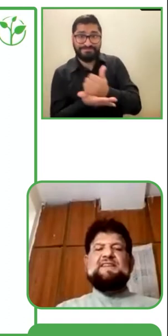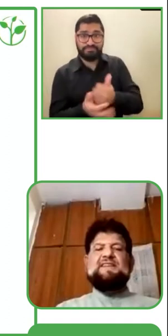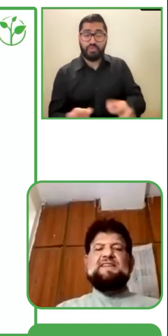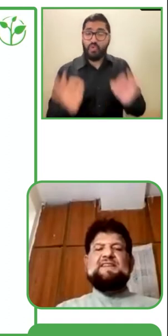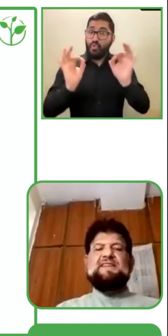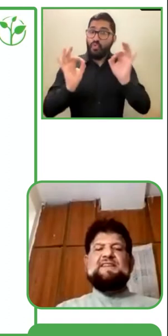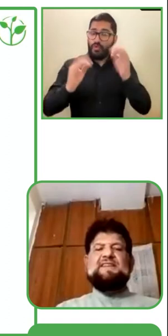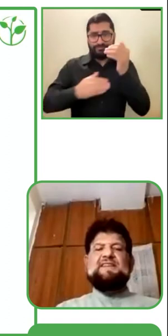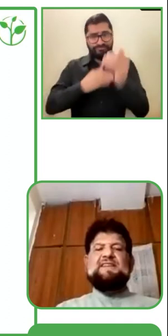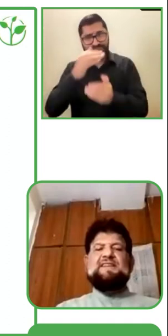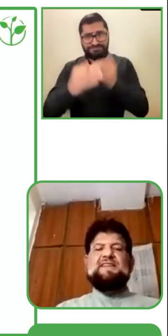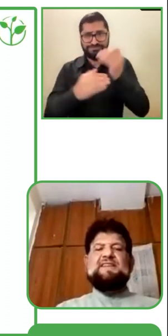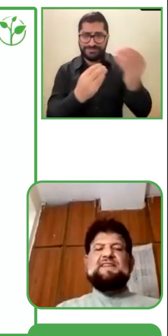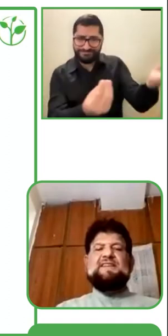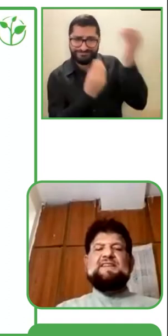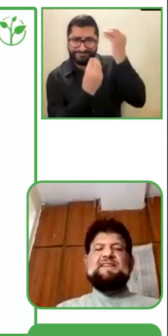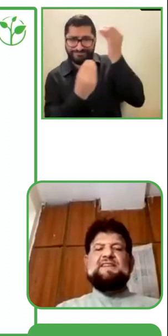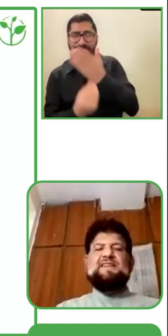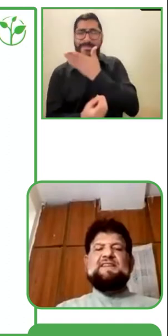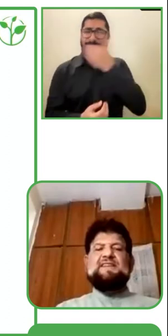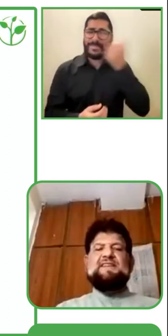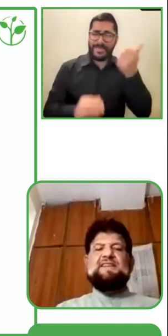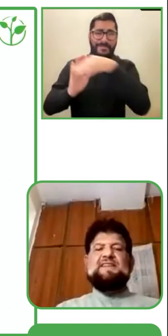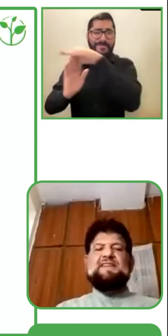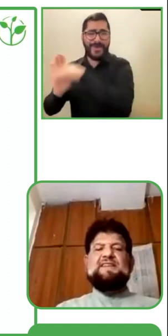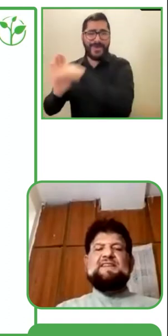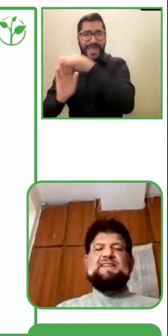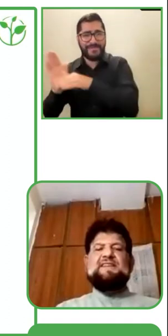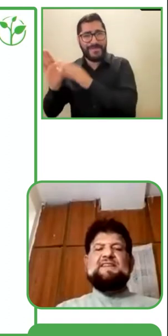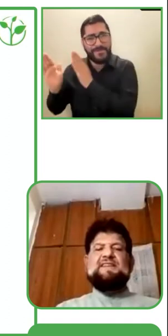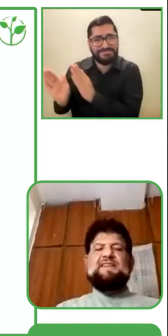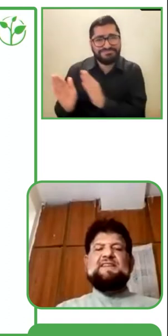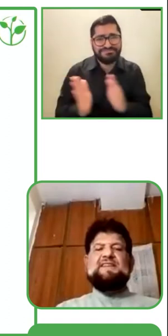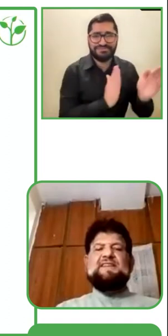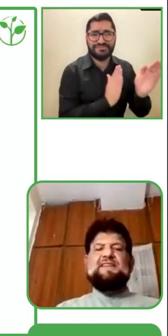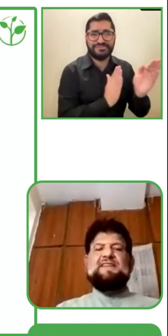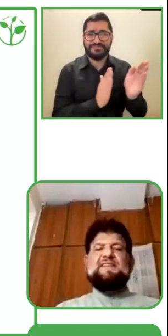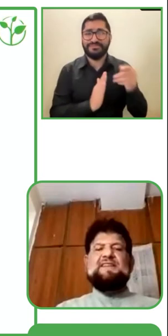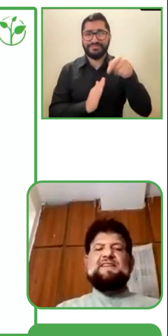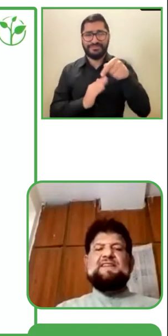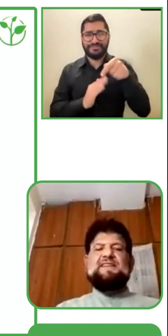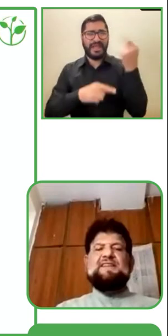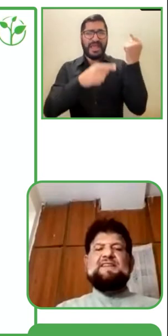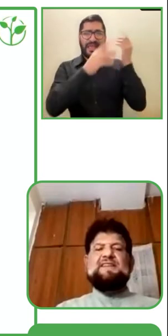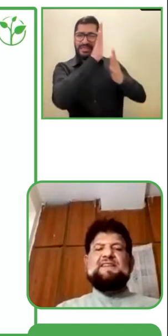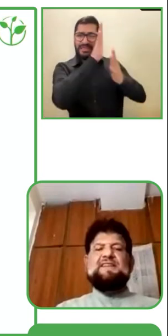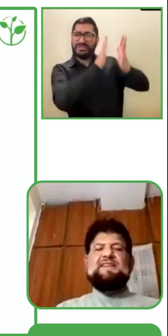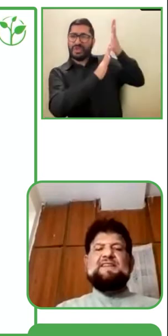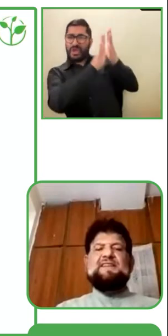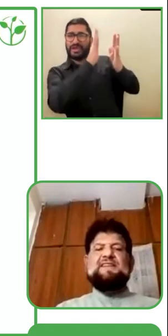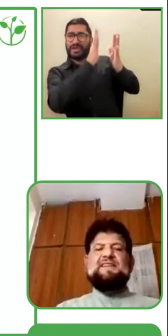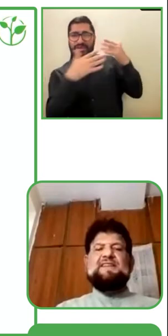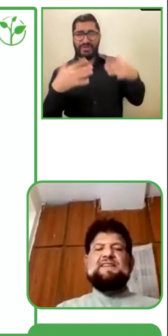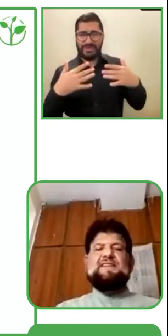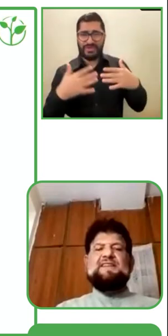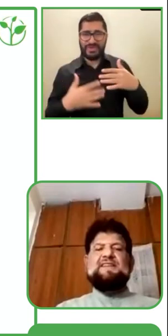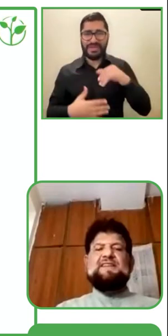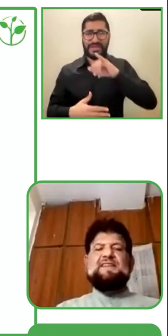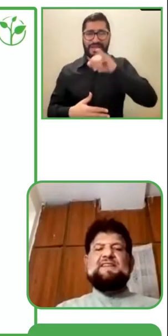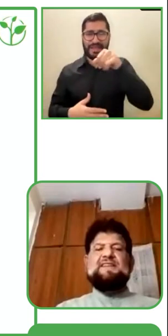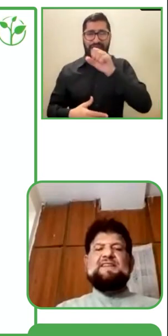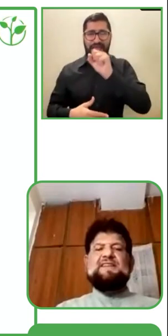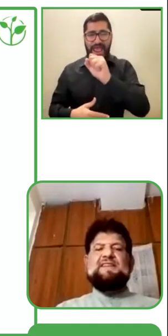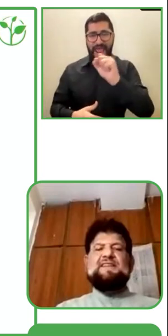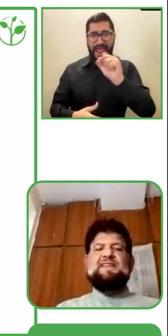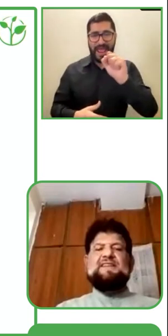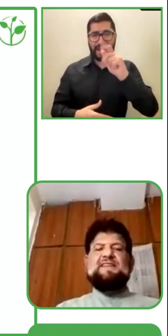Success story. Jamal Khan Bike Project trainees, one of the beneficiaries said, "I cannot express my